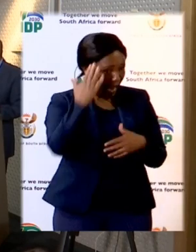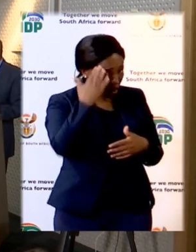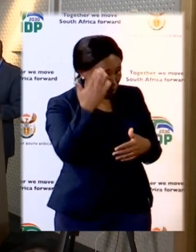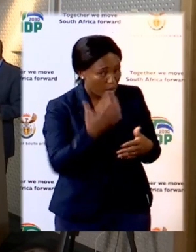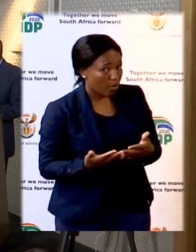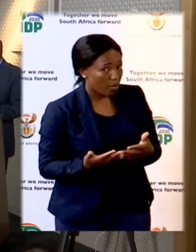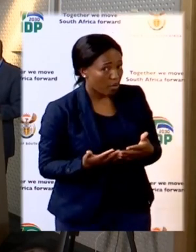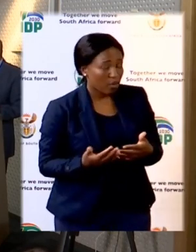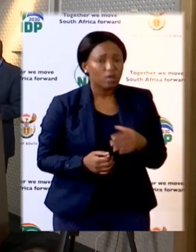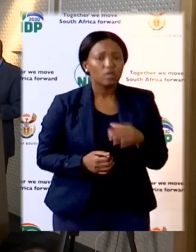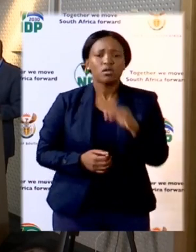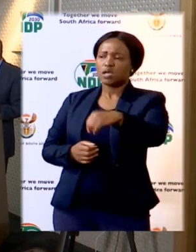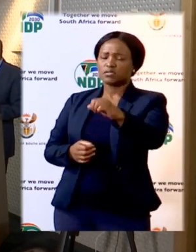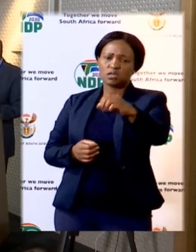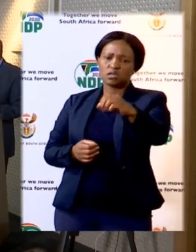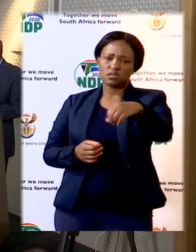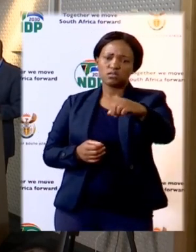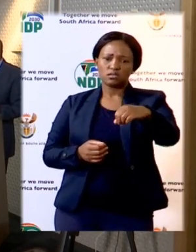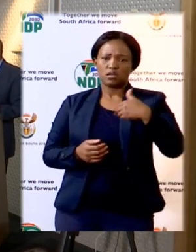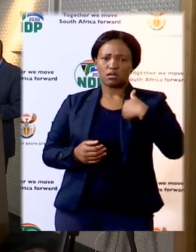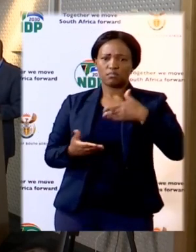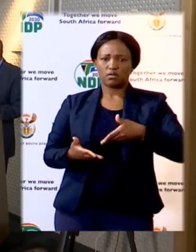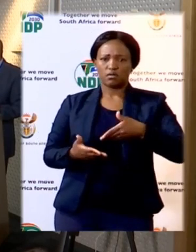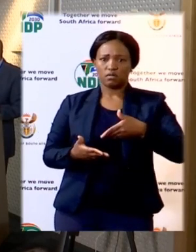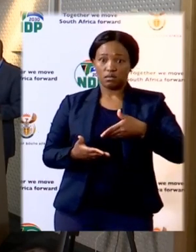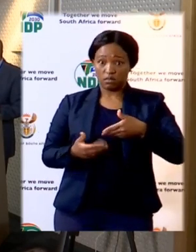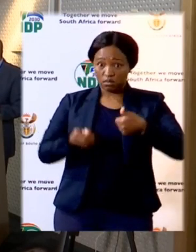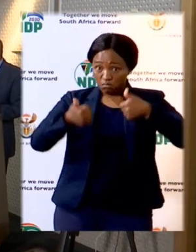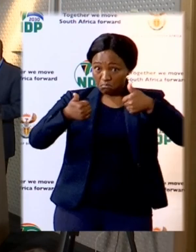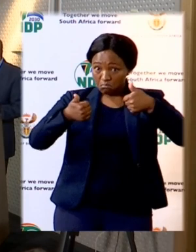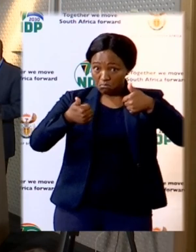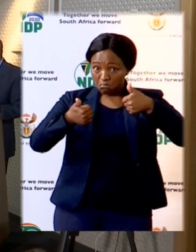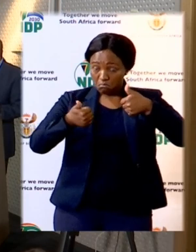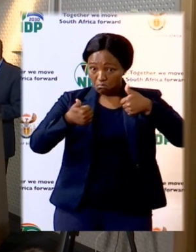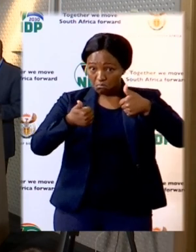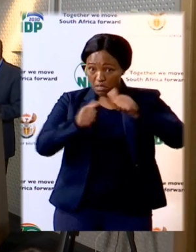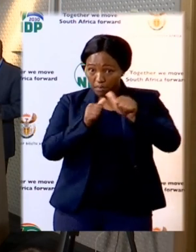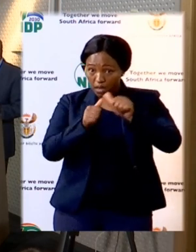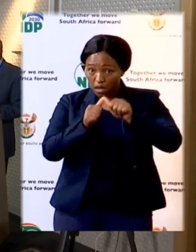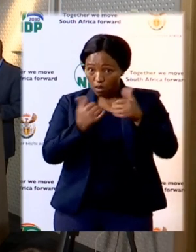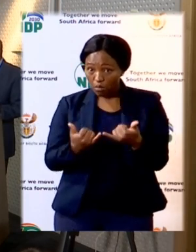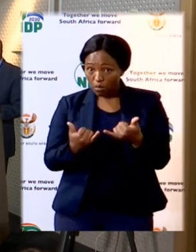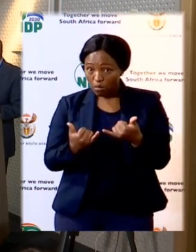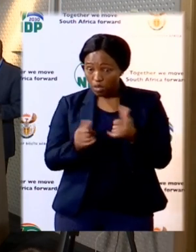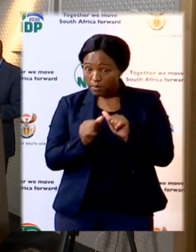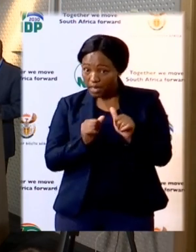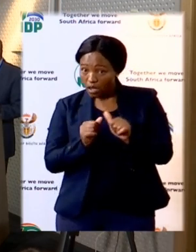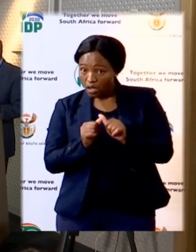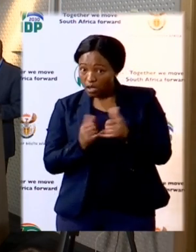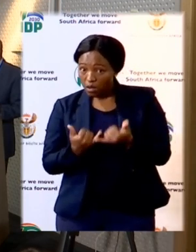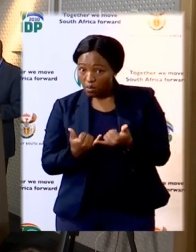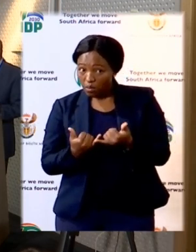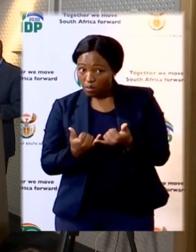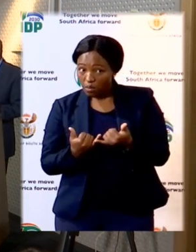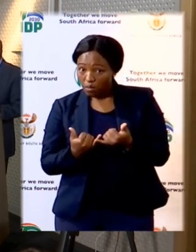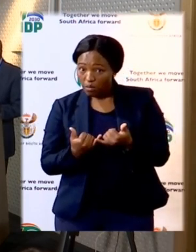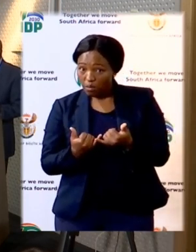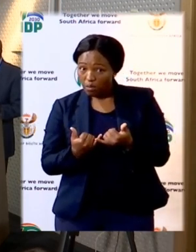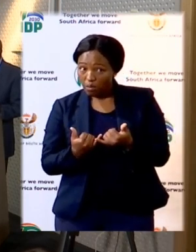Hello? Yes, okay. I'm asking you, do I sound okay now? Because my TV is in off.